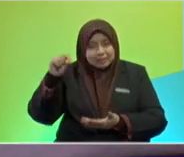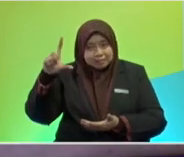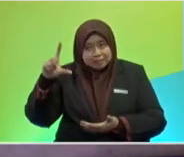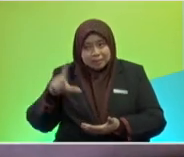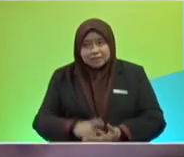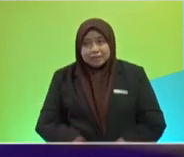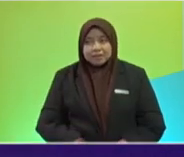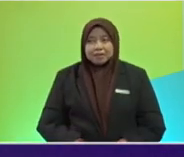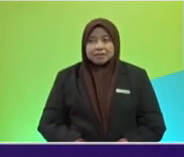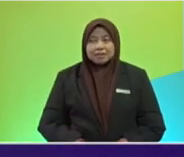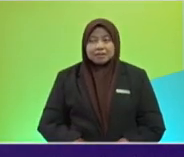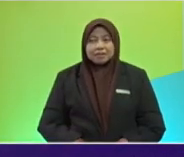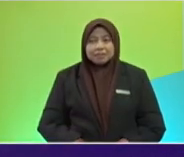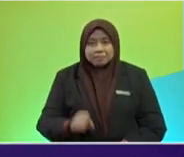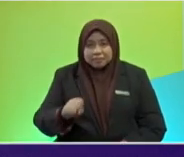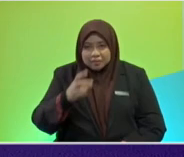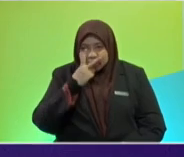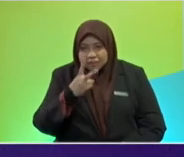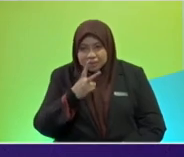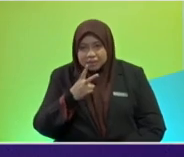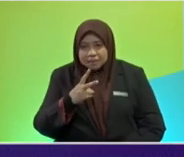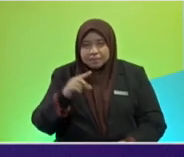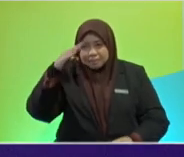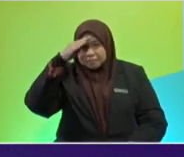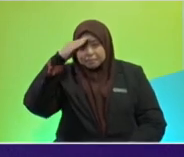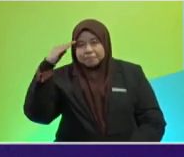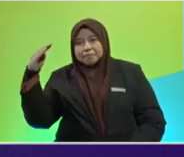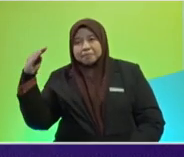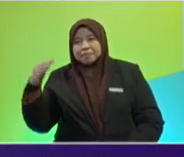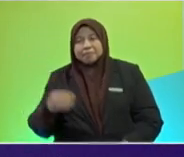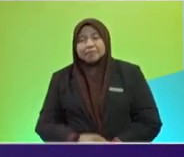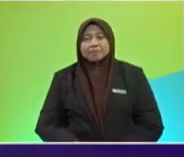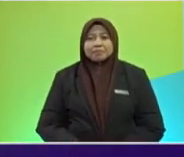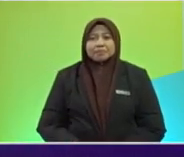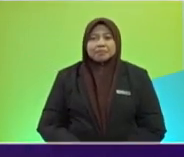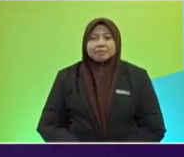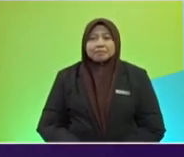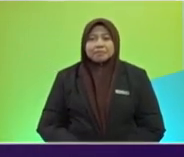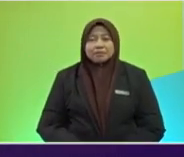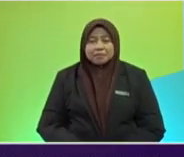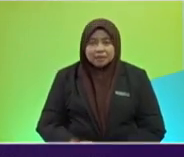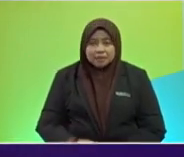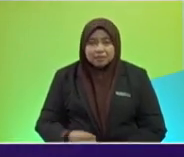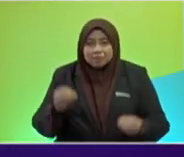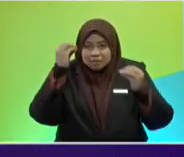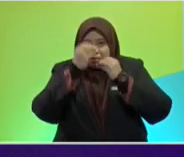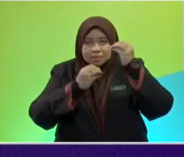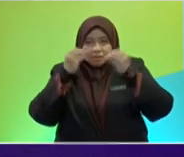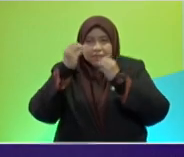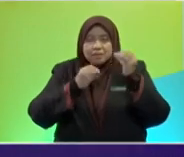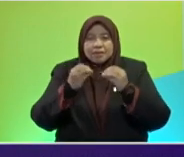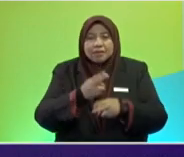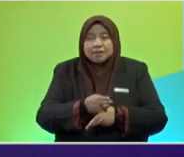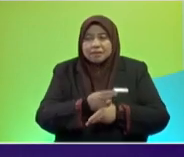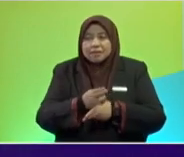Okay. So can you see the shadow? Mm-hmm. Okay. Okay, observe carefully and then put